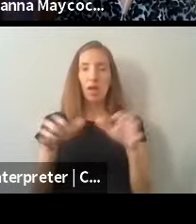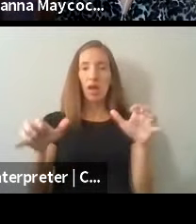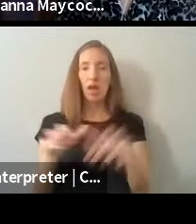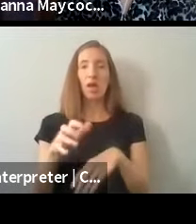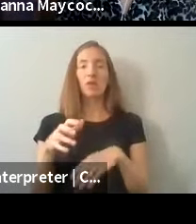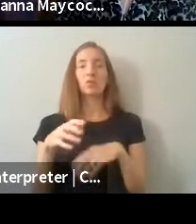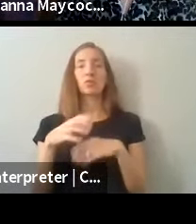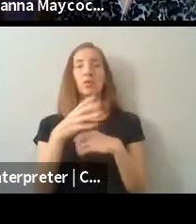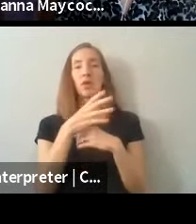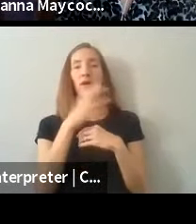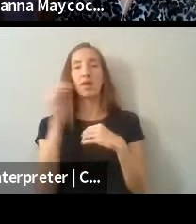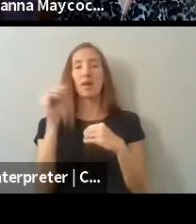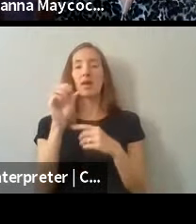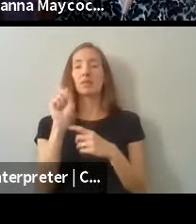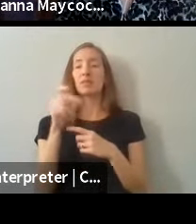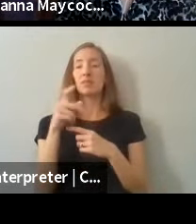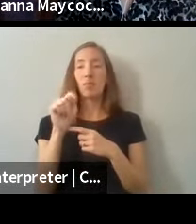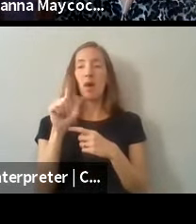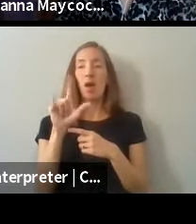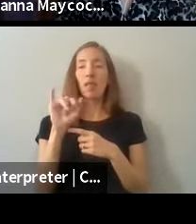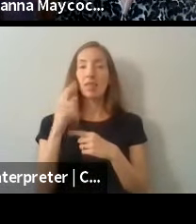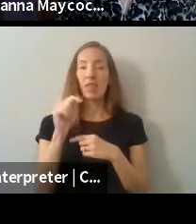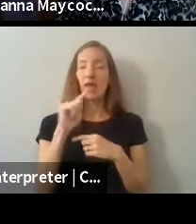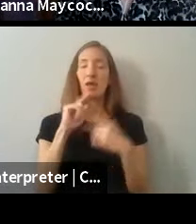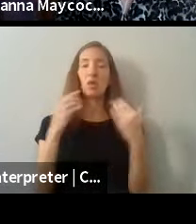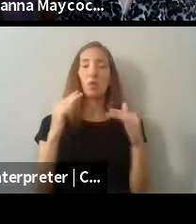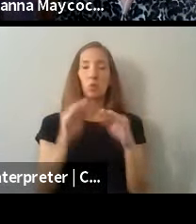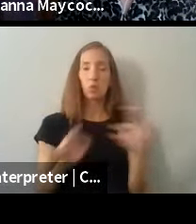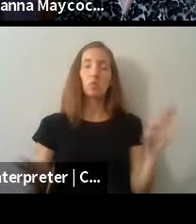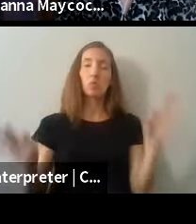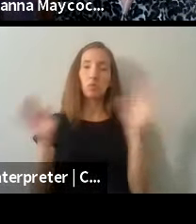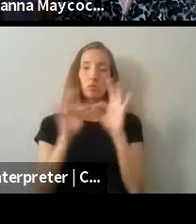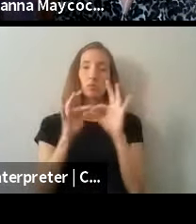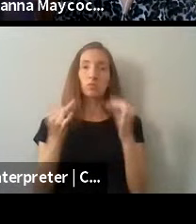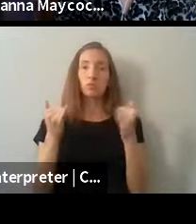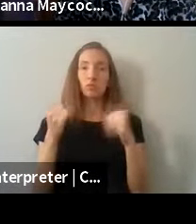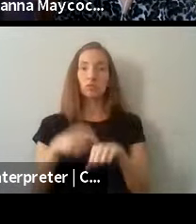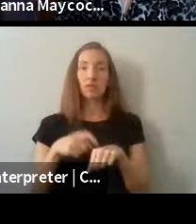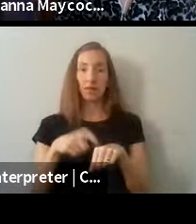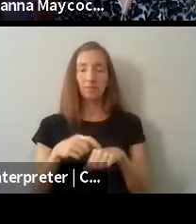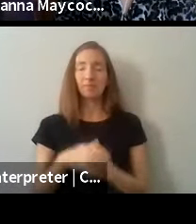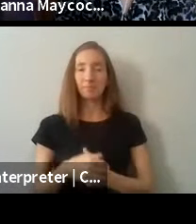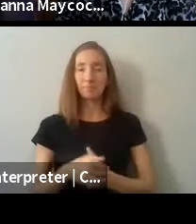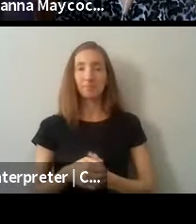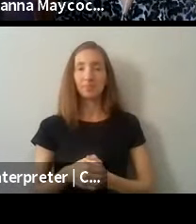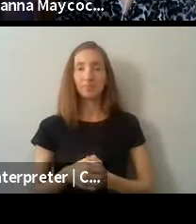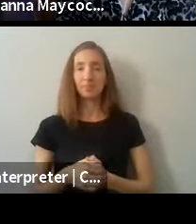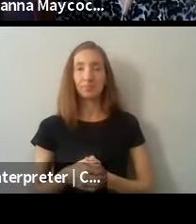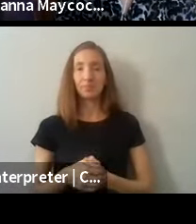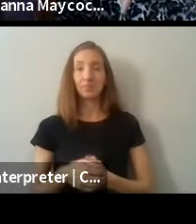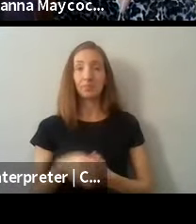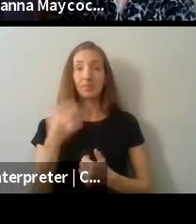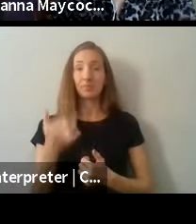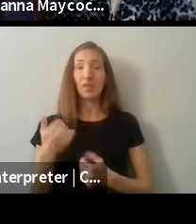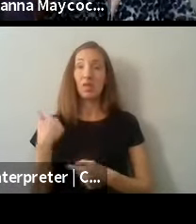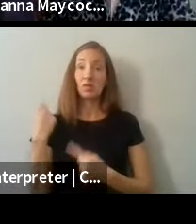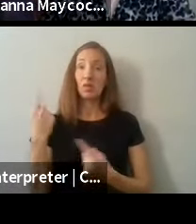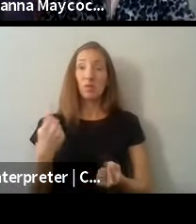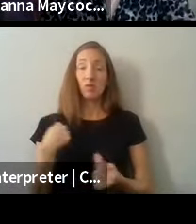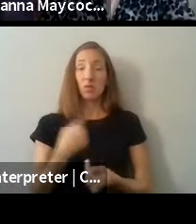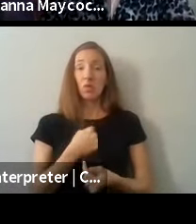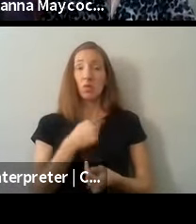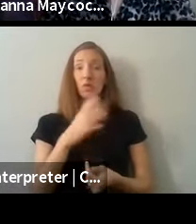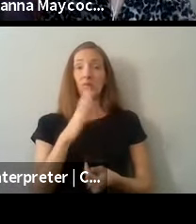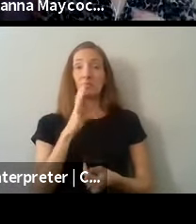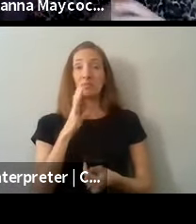Spotlight are so catalytic and crucial at this time. I would love, as we've been speaking so concretely